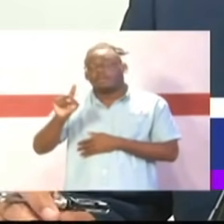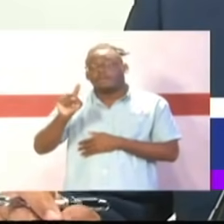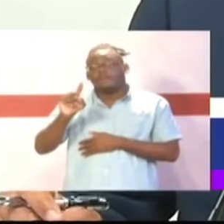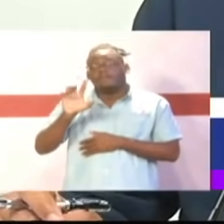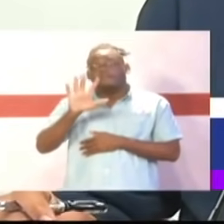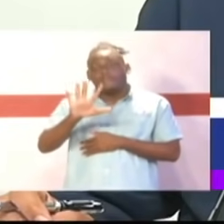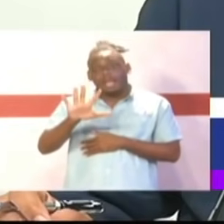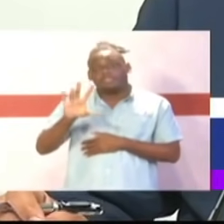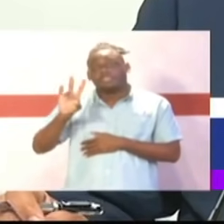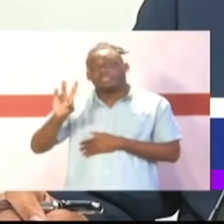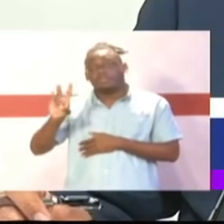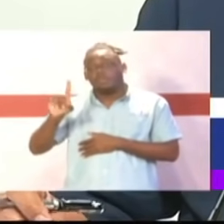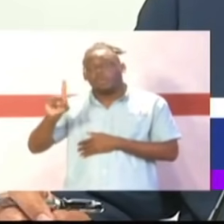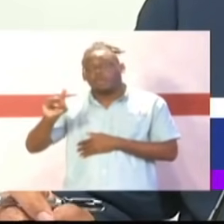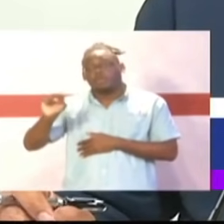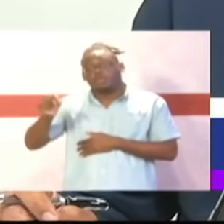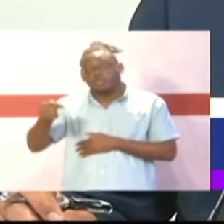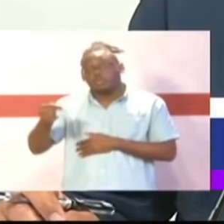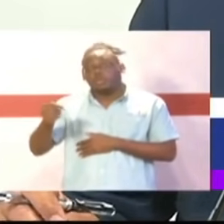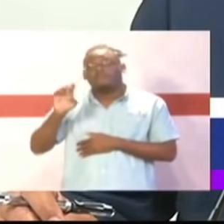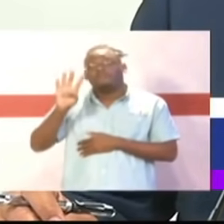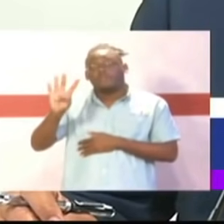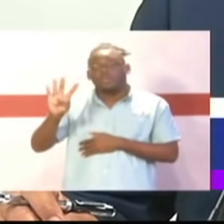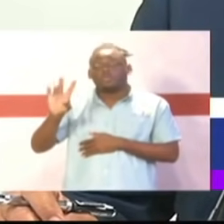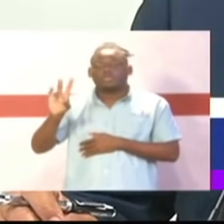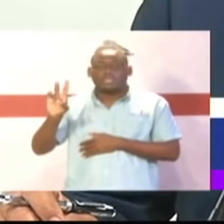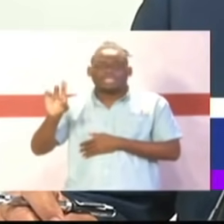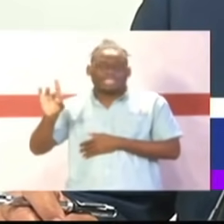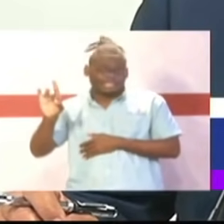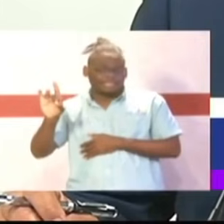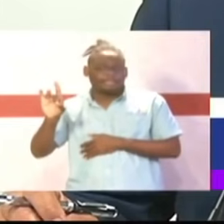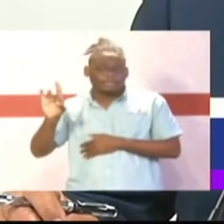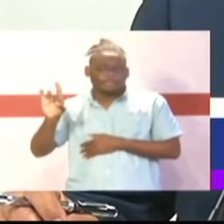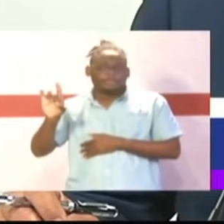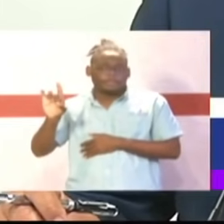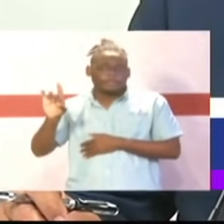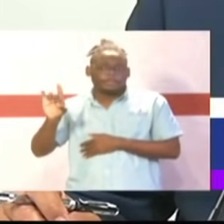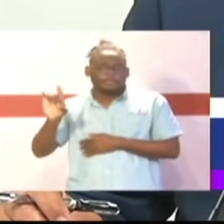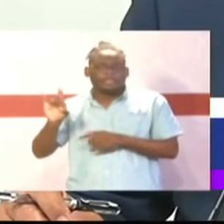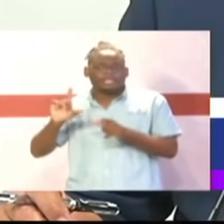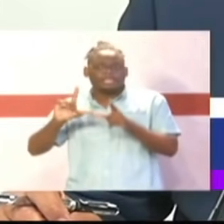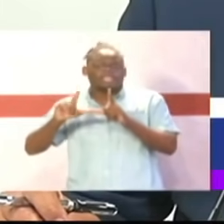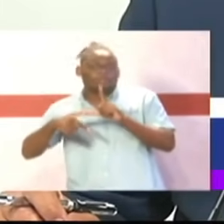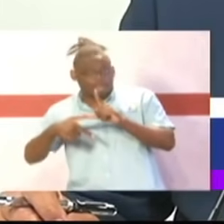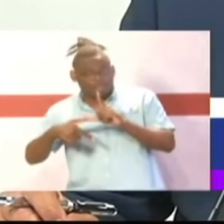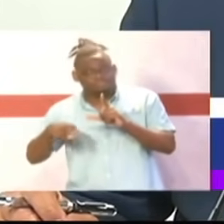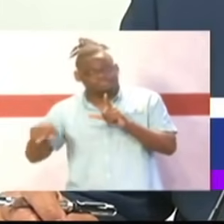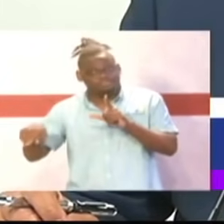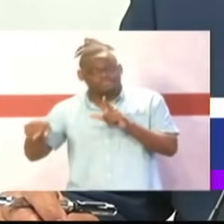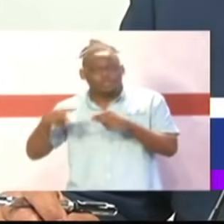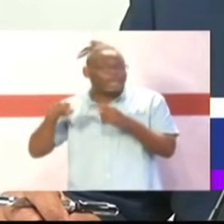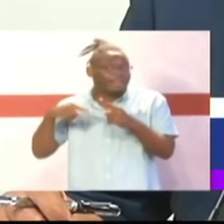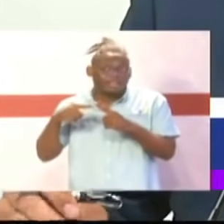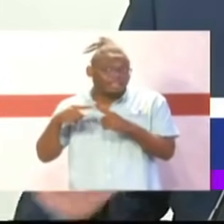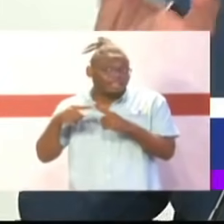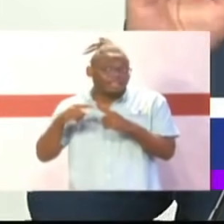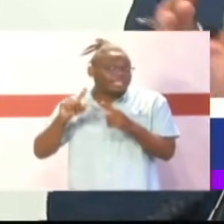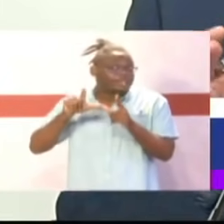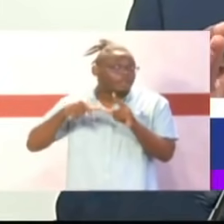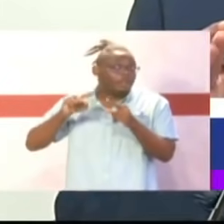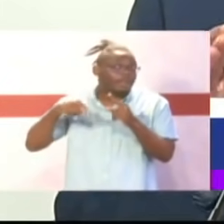521,428. As far as expiry dates are concerned, let's take it one by